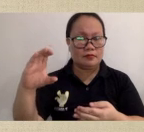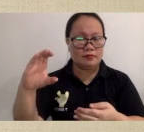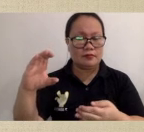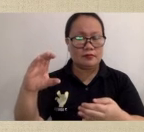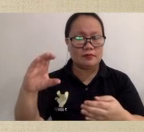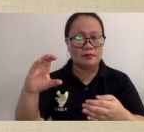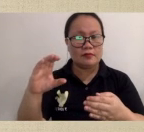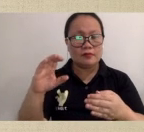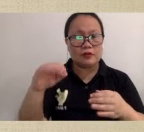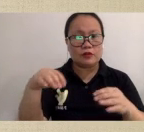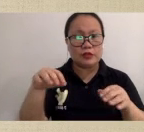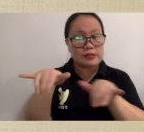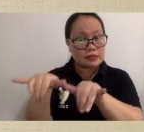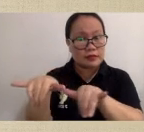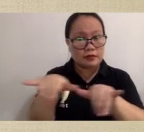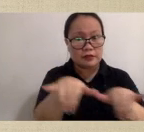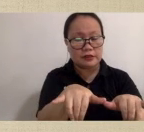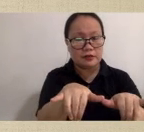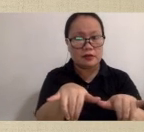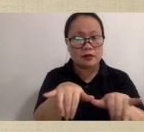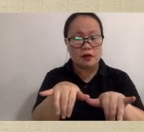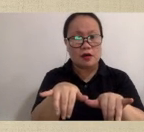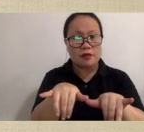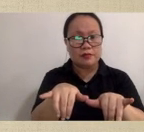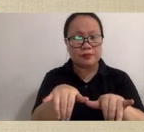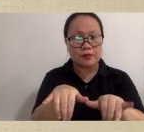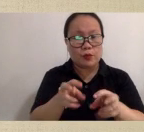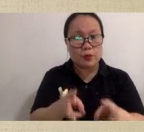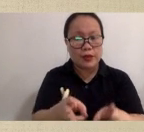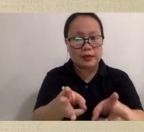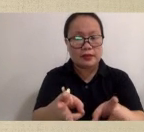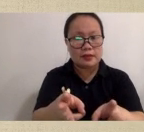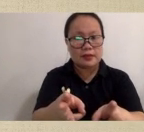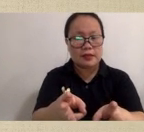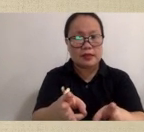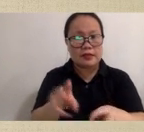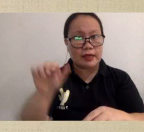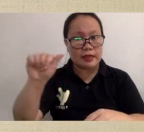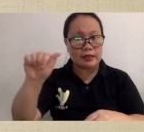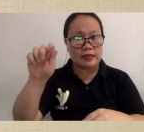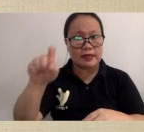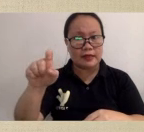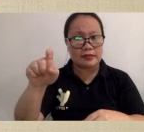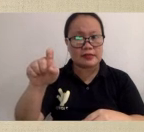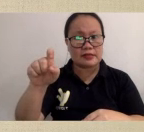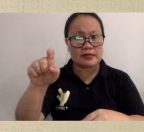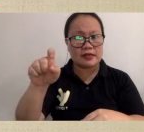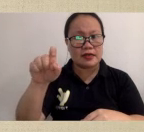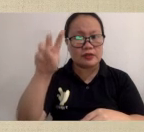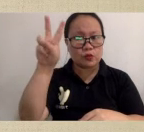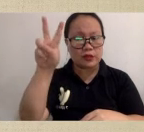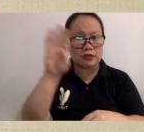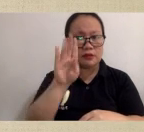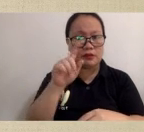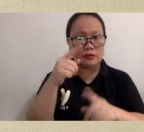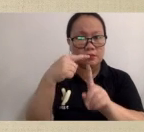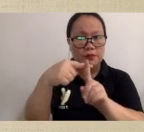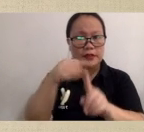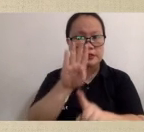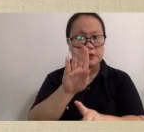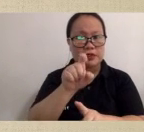c equals 0. Also, i-identify natin ang a, b, and c